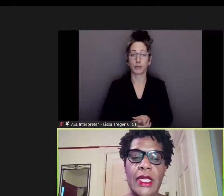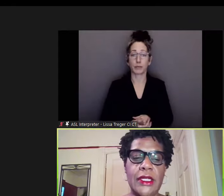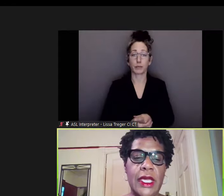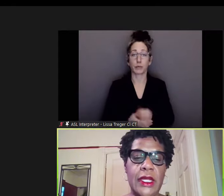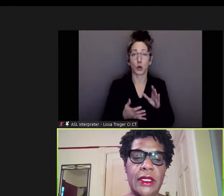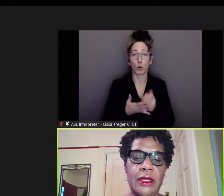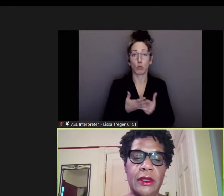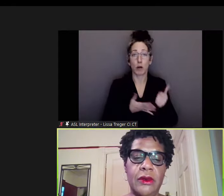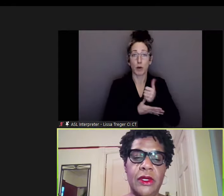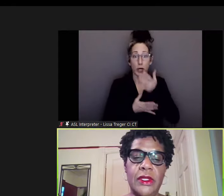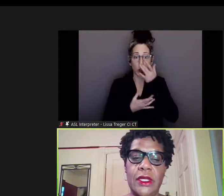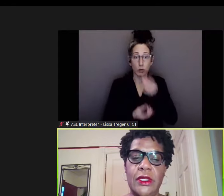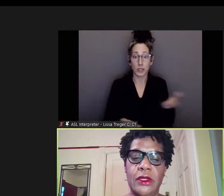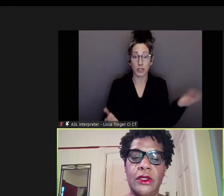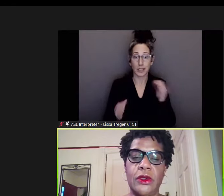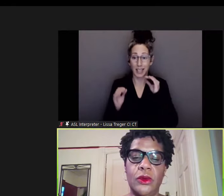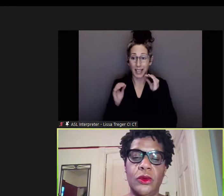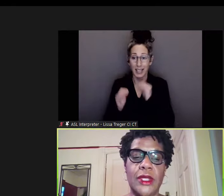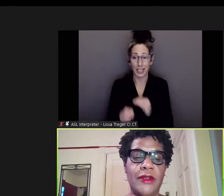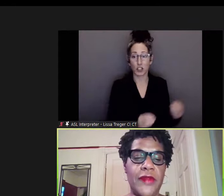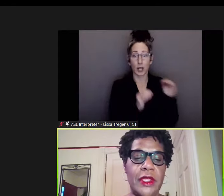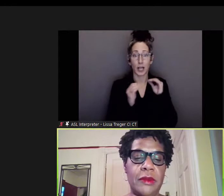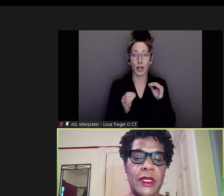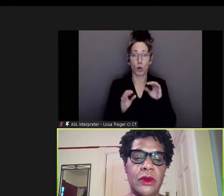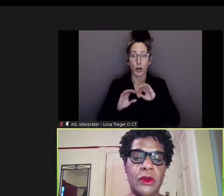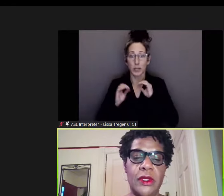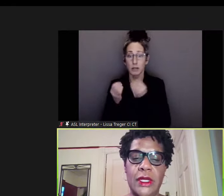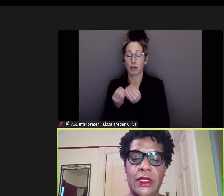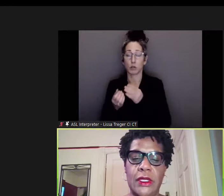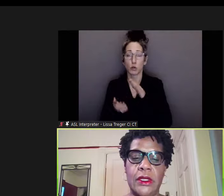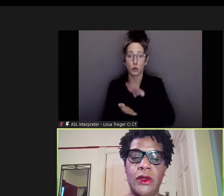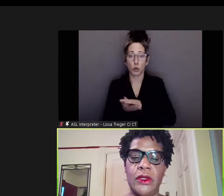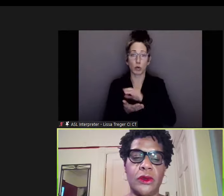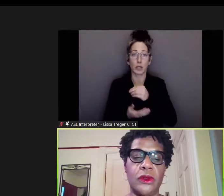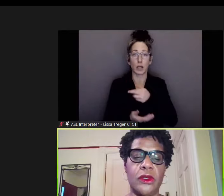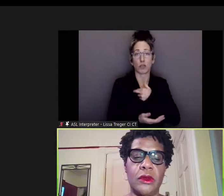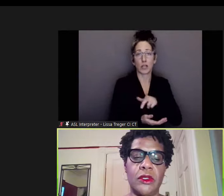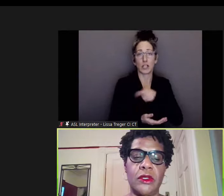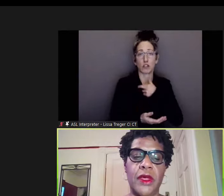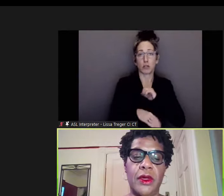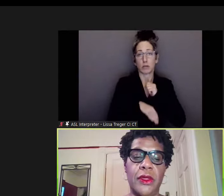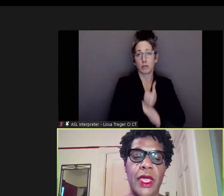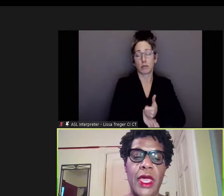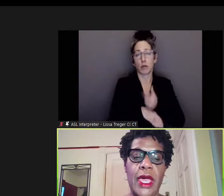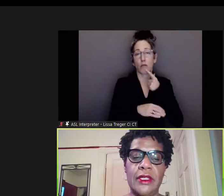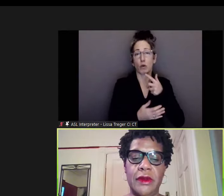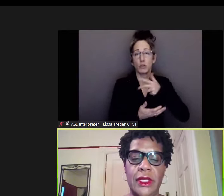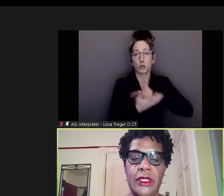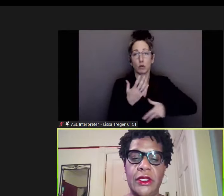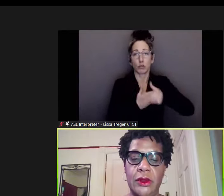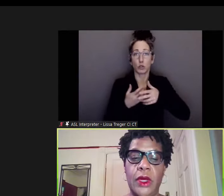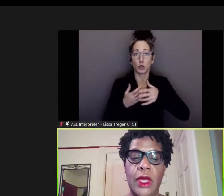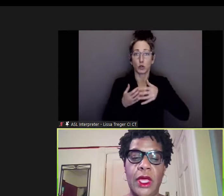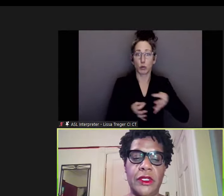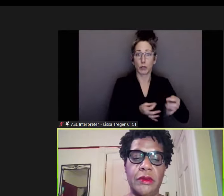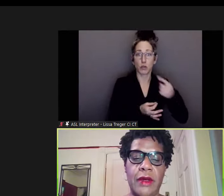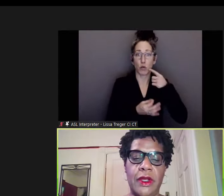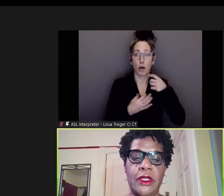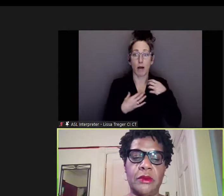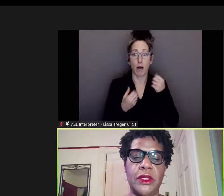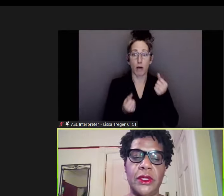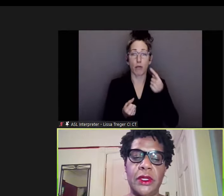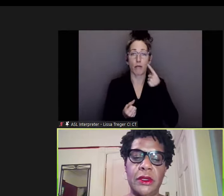include educating secular organizations, schools, and faith-based organizations on social determinants of health as it relates to